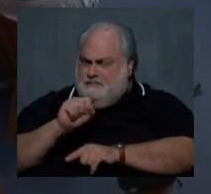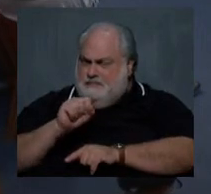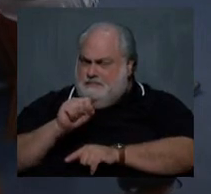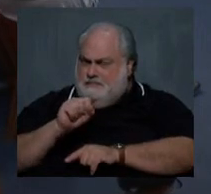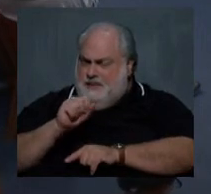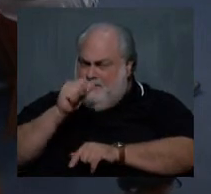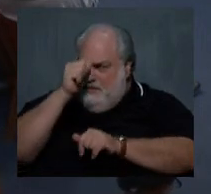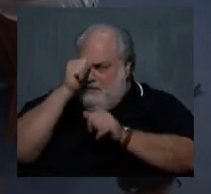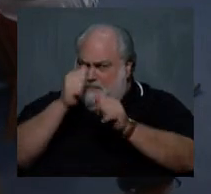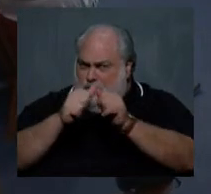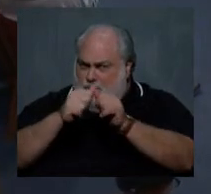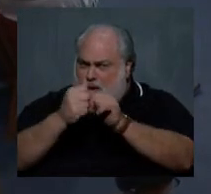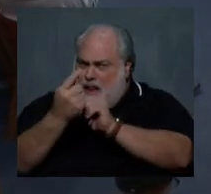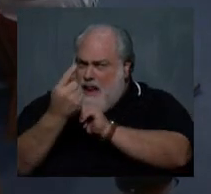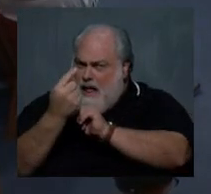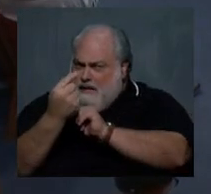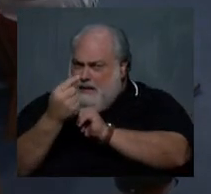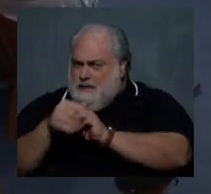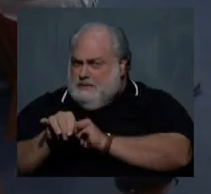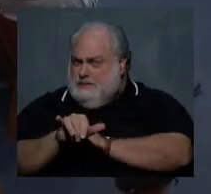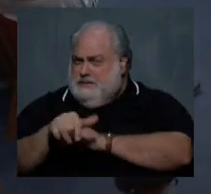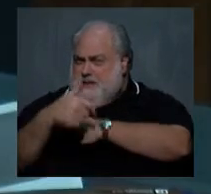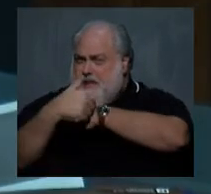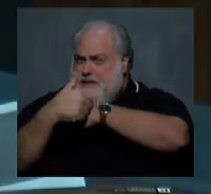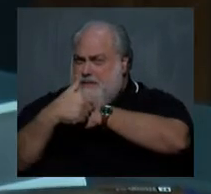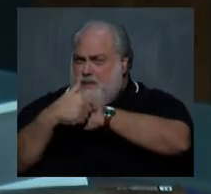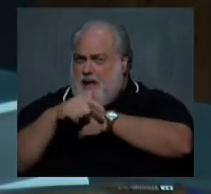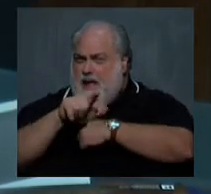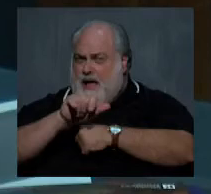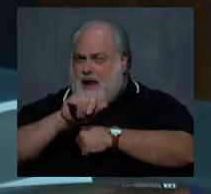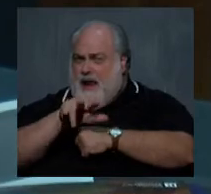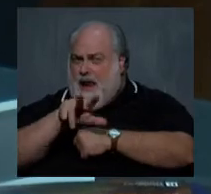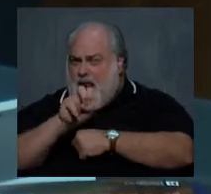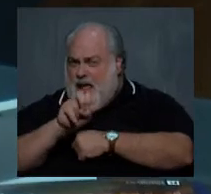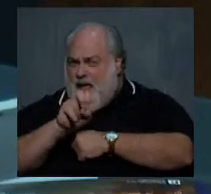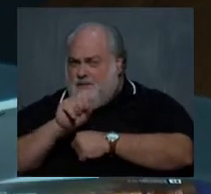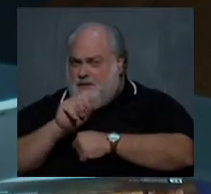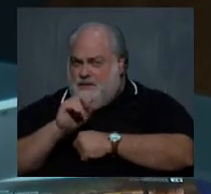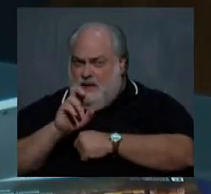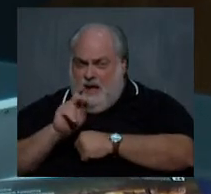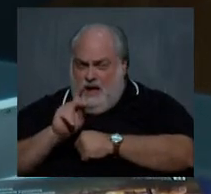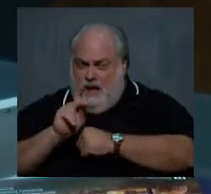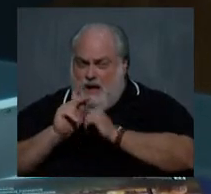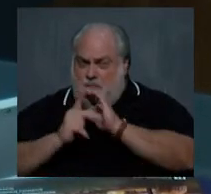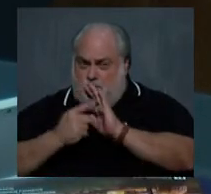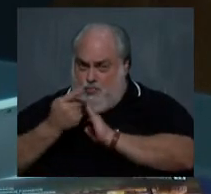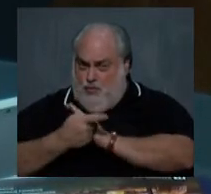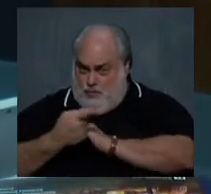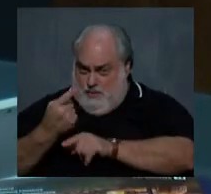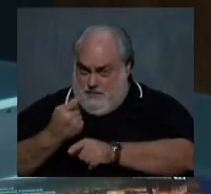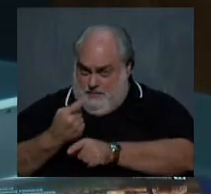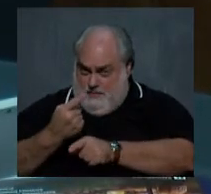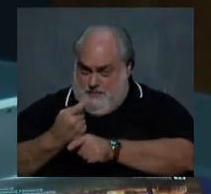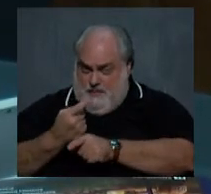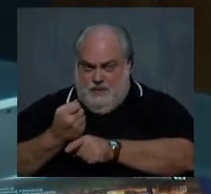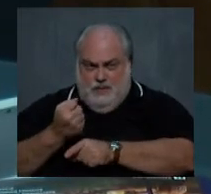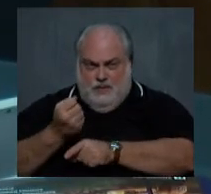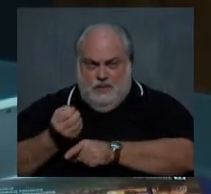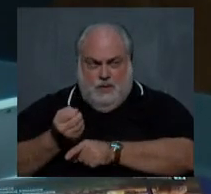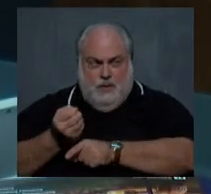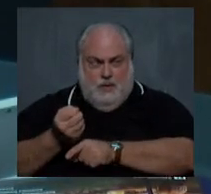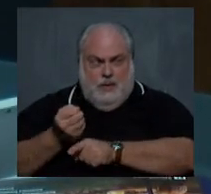mistaken, last year they had it about the same time that we had the livestock showgrounds. And so